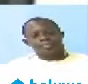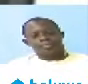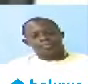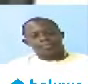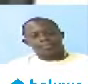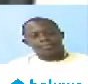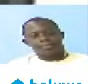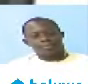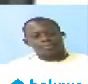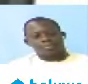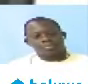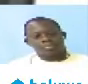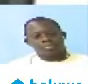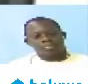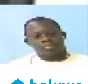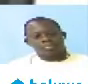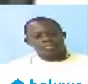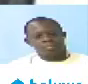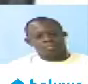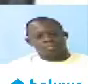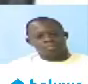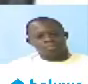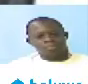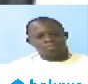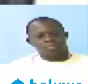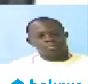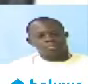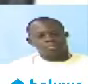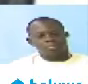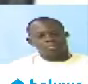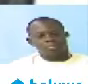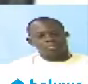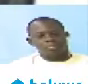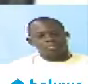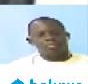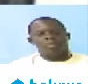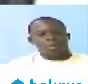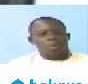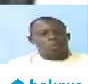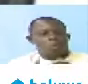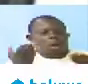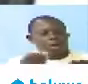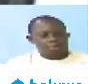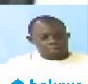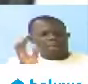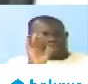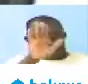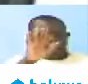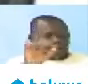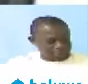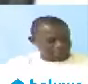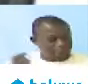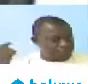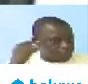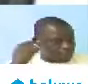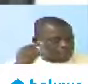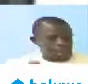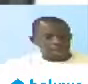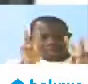ko yajame kudeta kijam. The reason for that he later had that